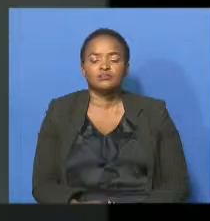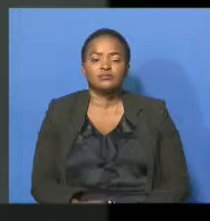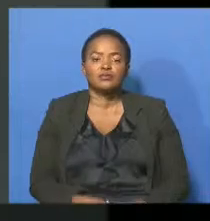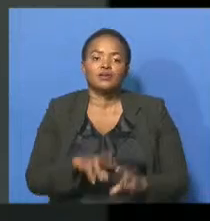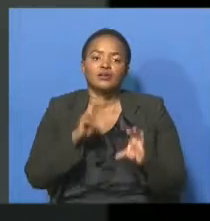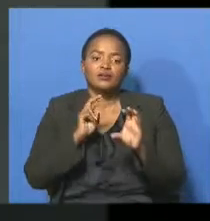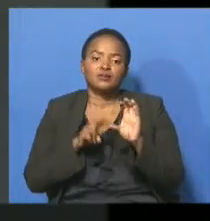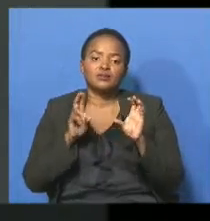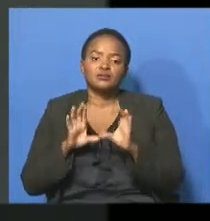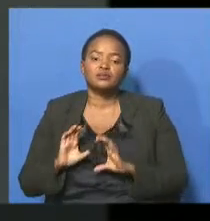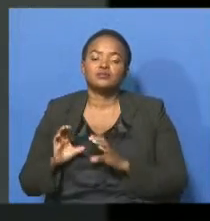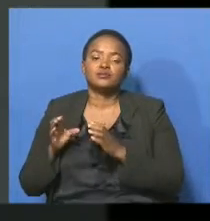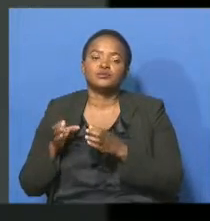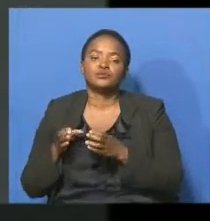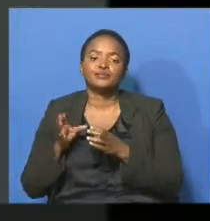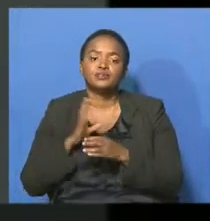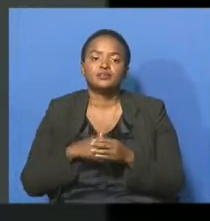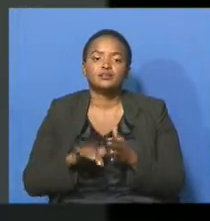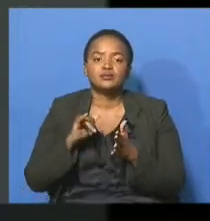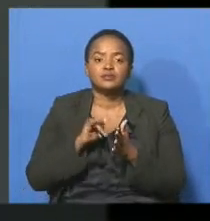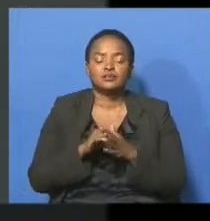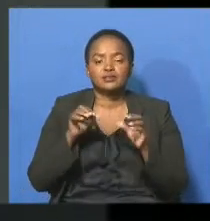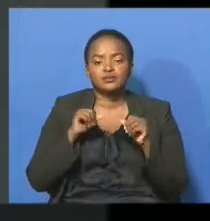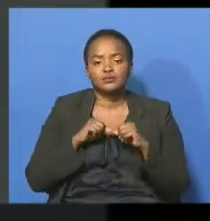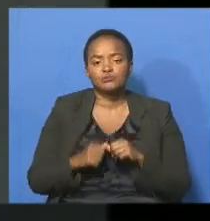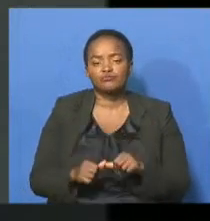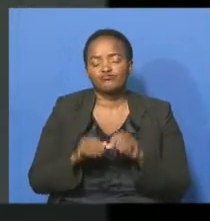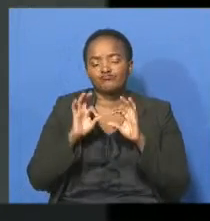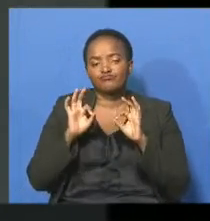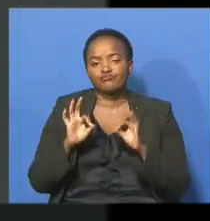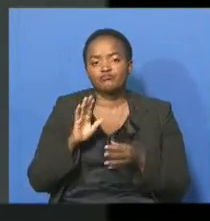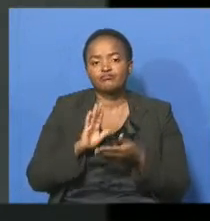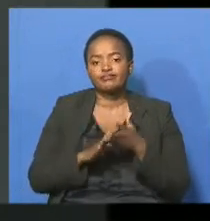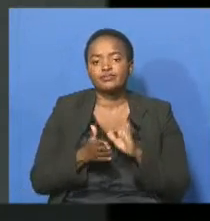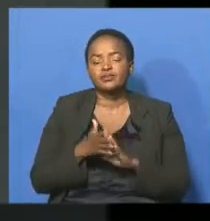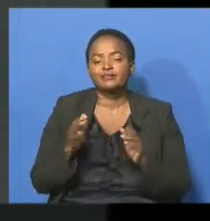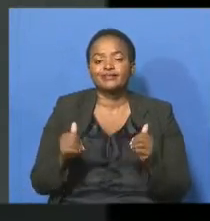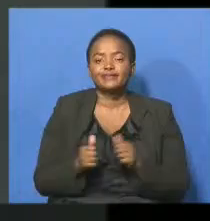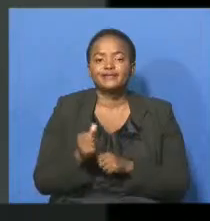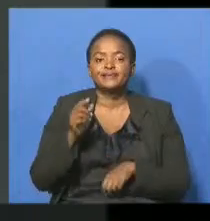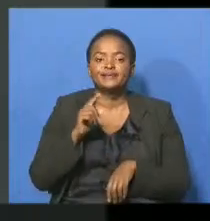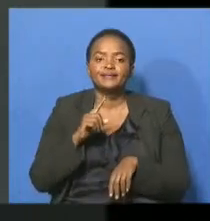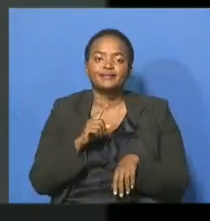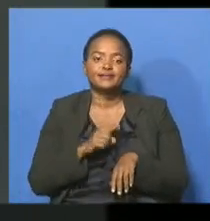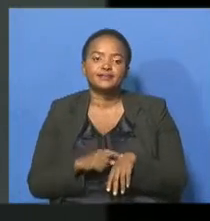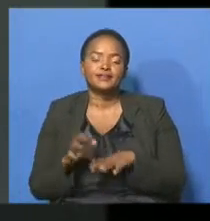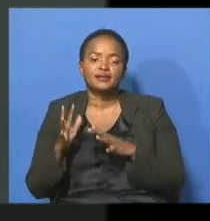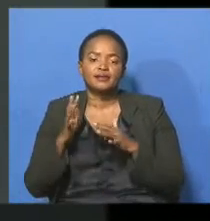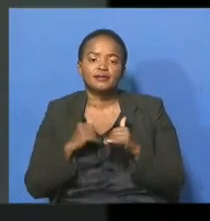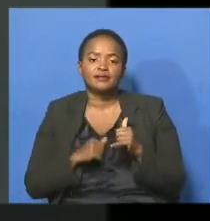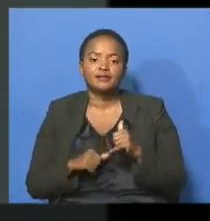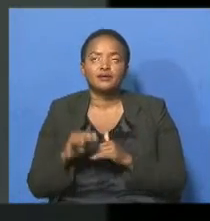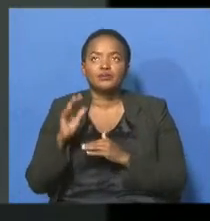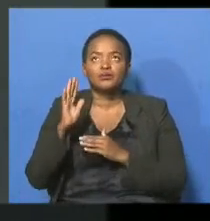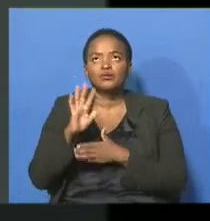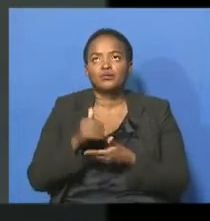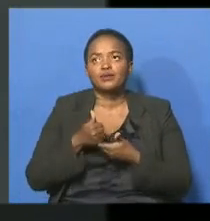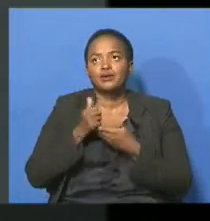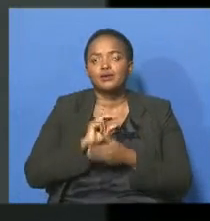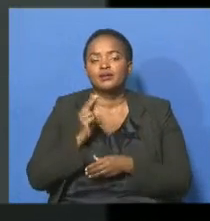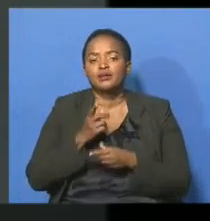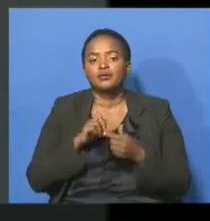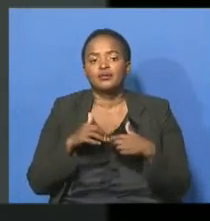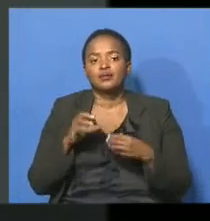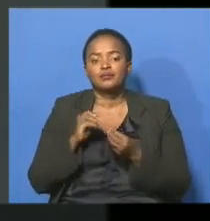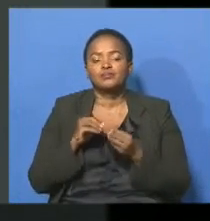ba di-clustera tsa rona ba e tshwere ka bokgabane mma ba innile nako batsadi ba me modimo wa ruta re thusa next time re nna